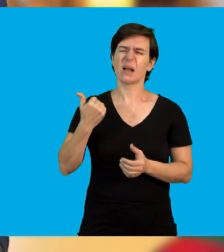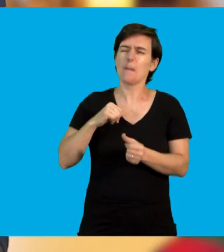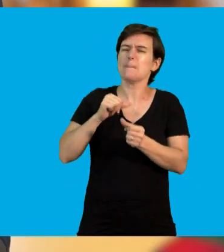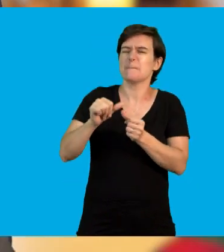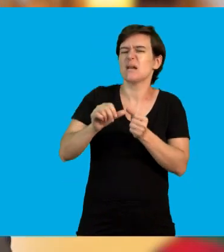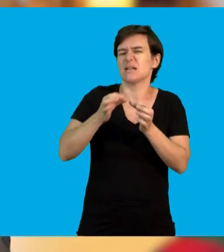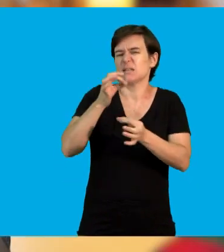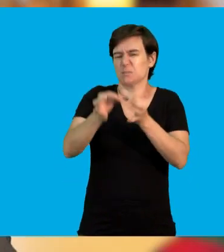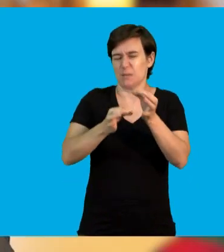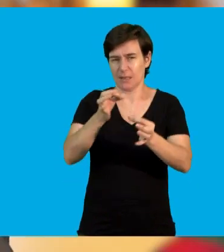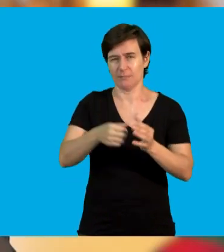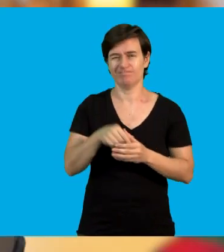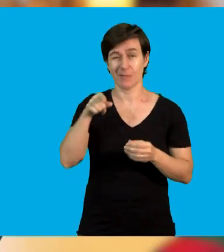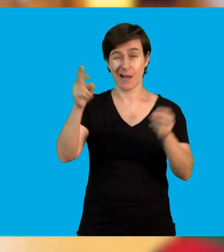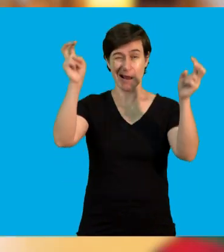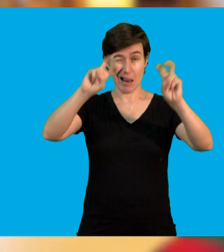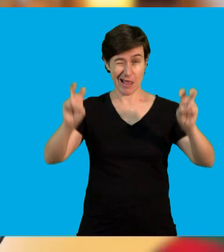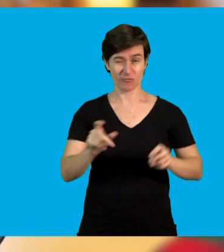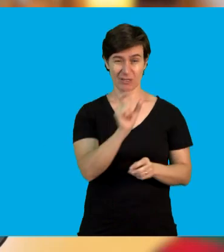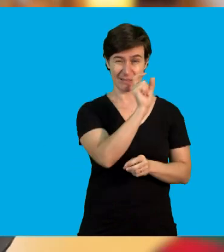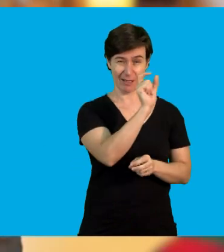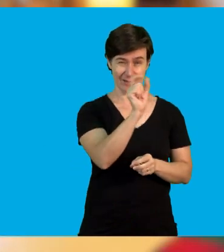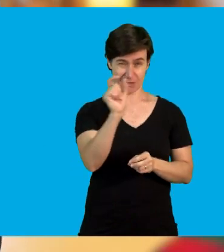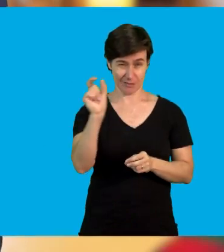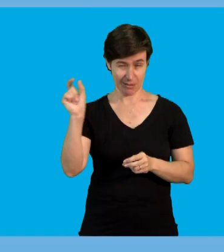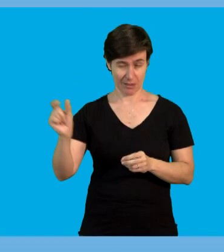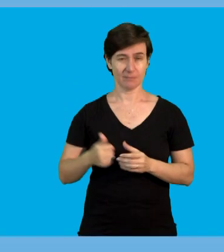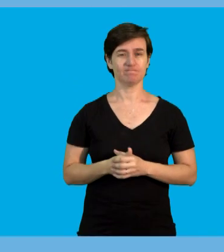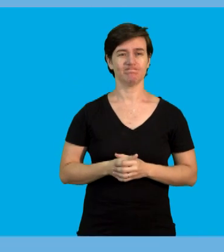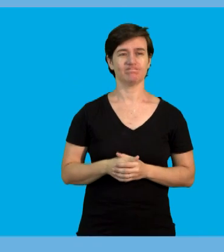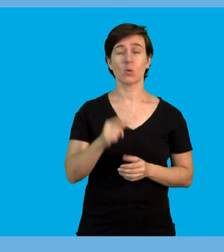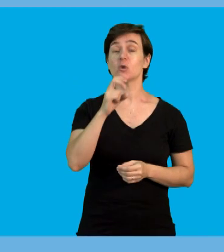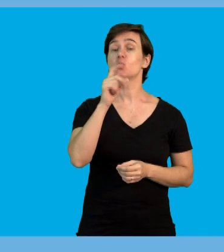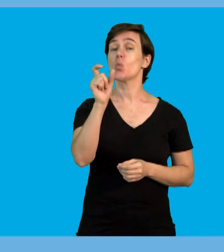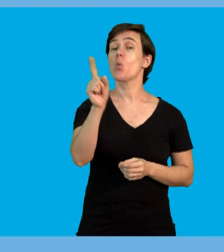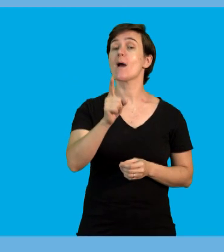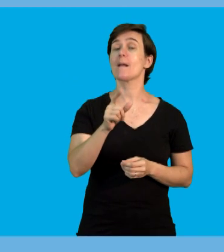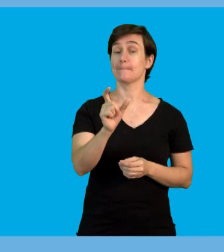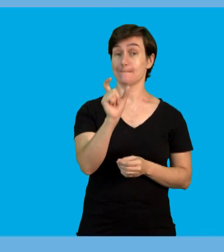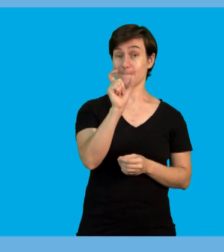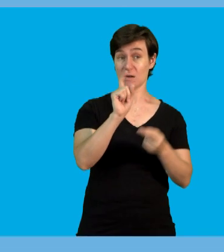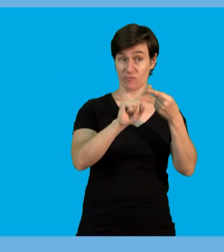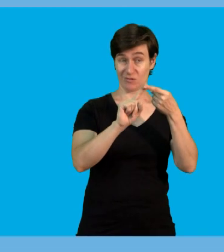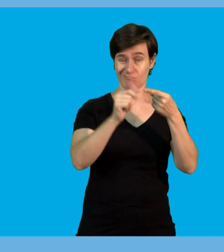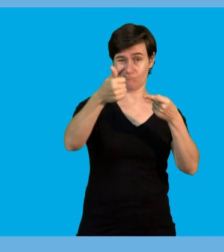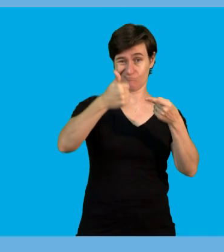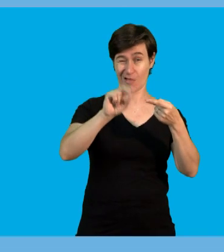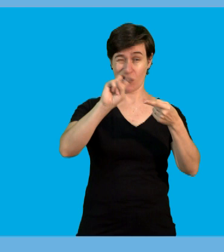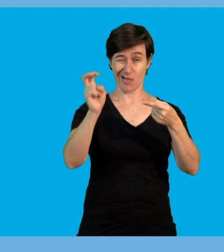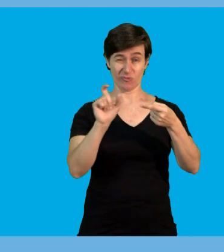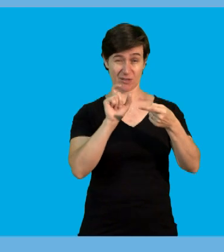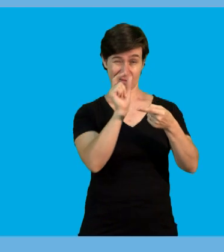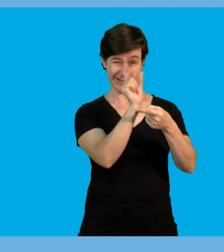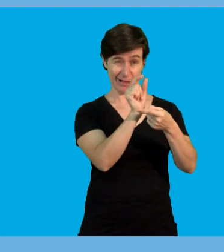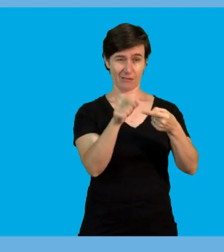better explain the main idea being the electric cells, we're going to be using words such as a battery, electric